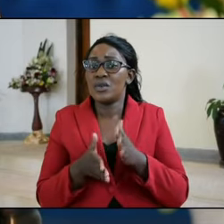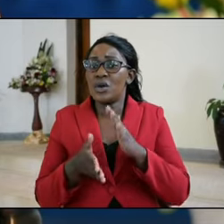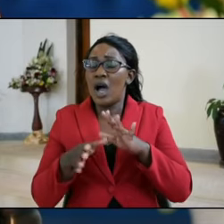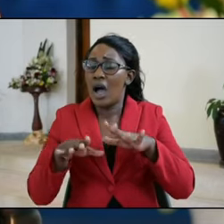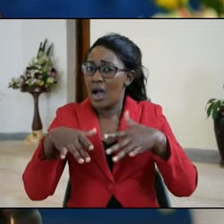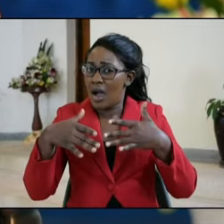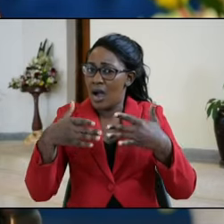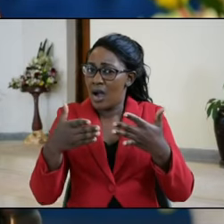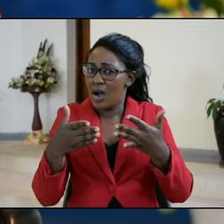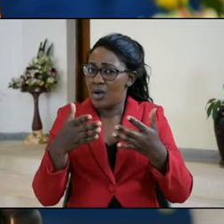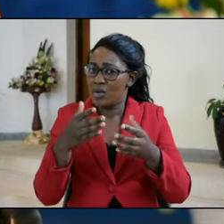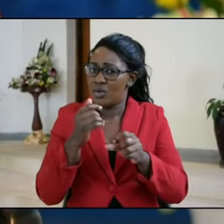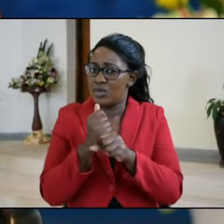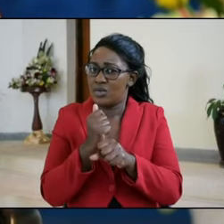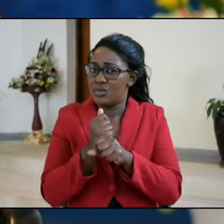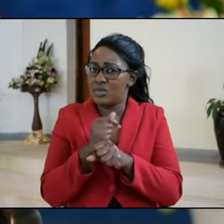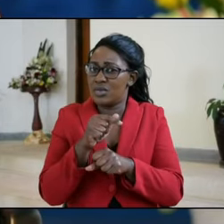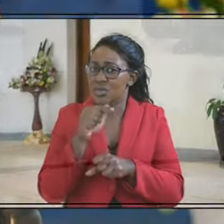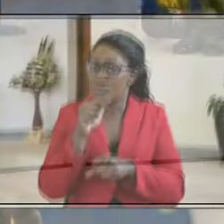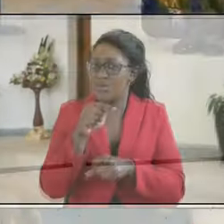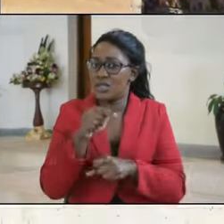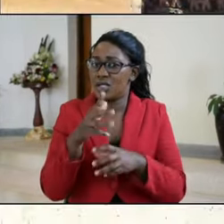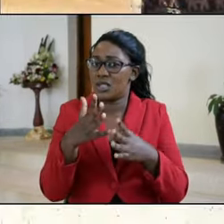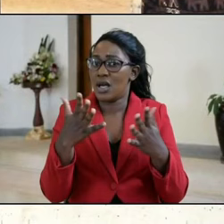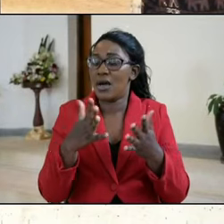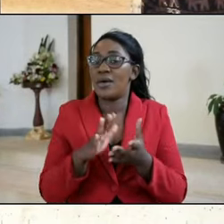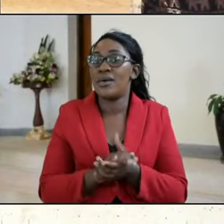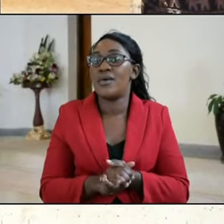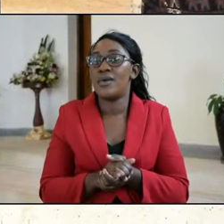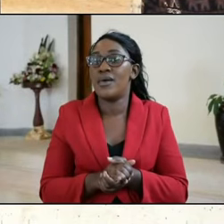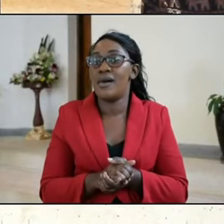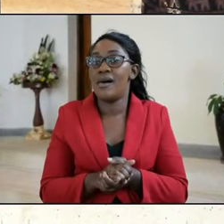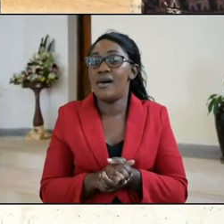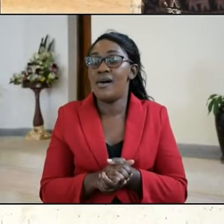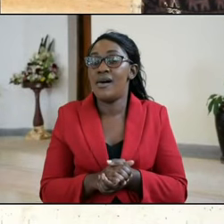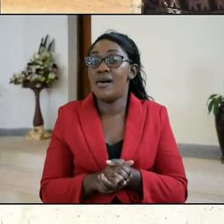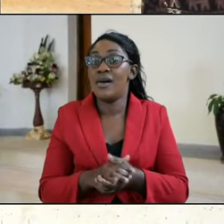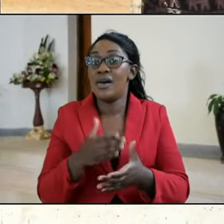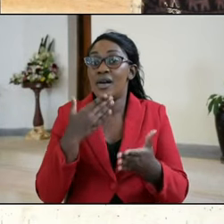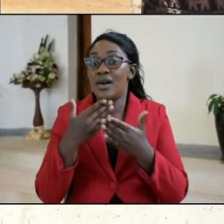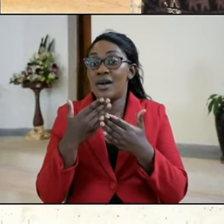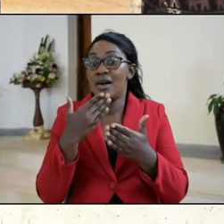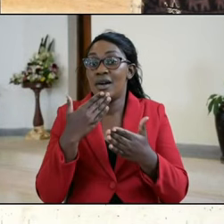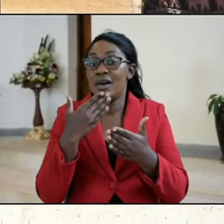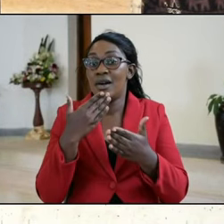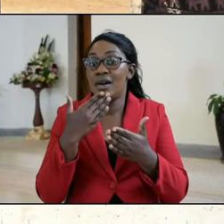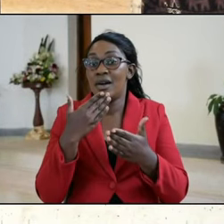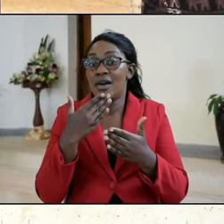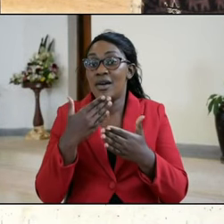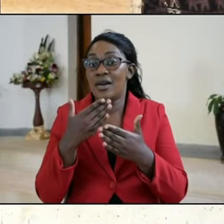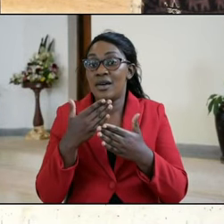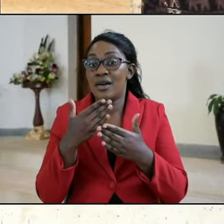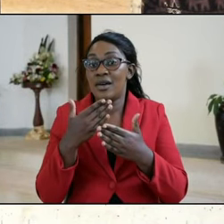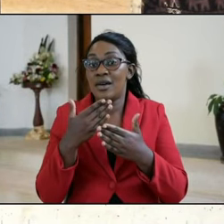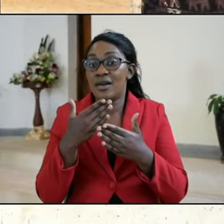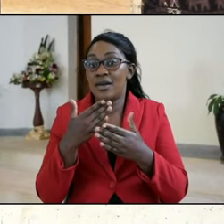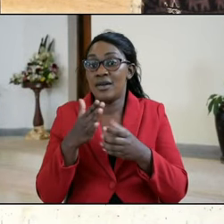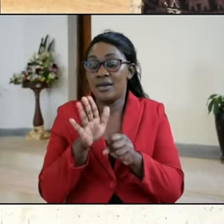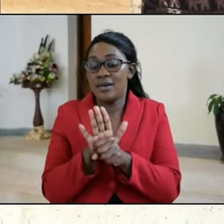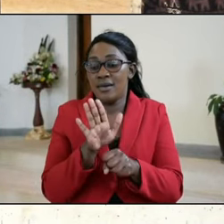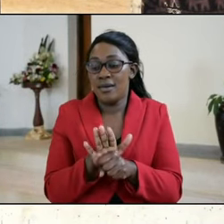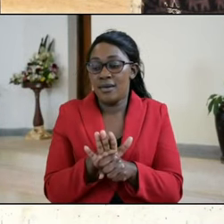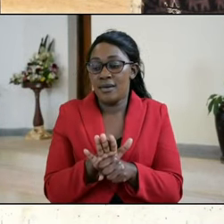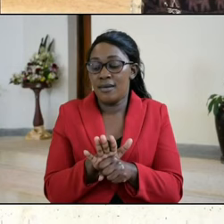How could we do that? Thank you so much. And even as I get to answering that